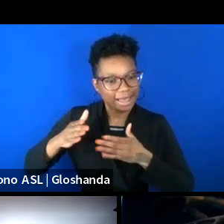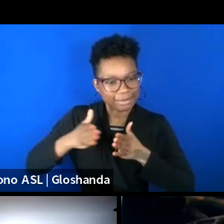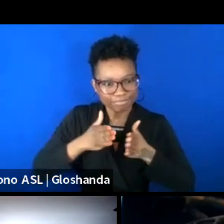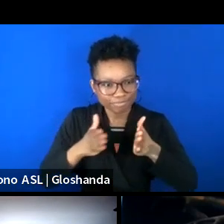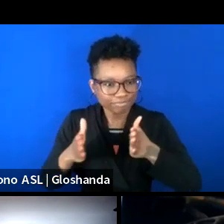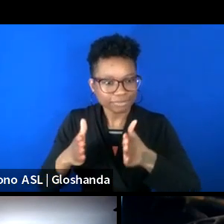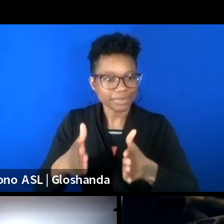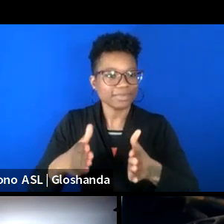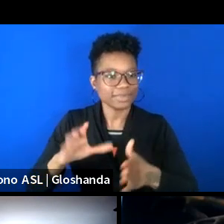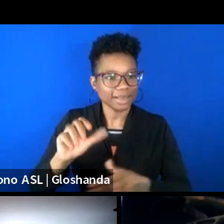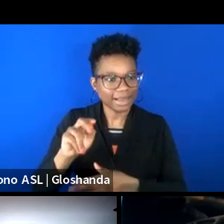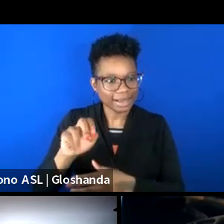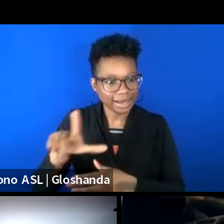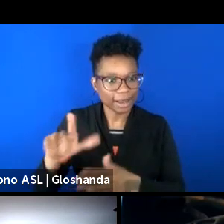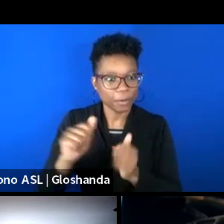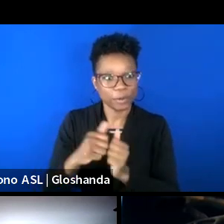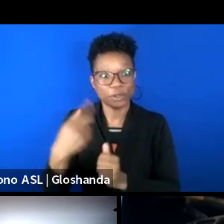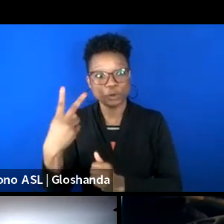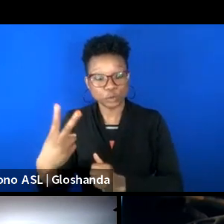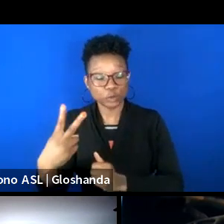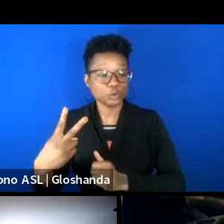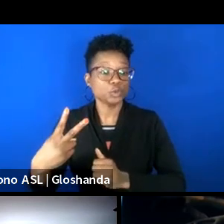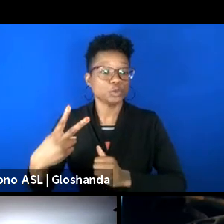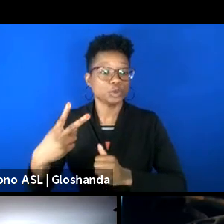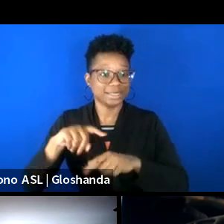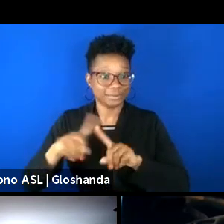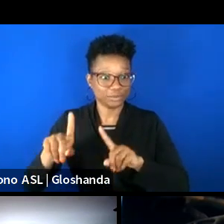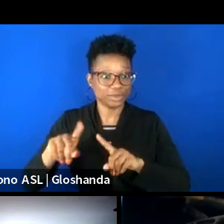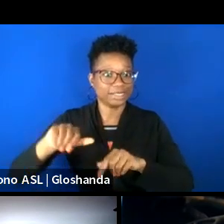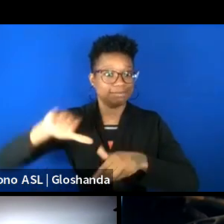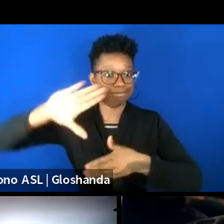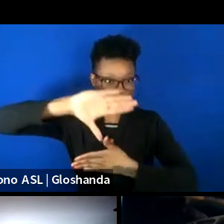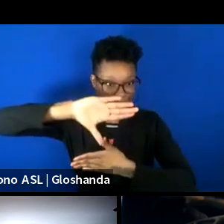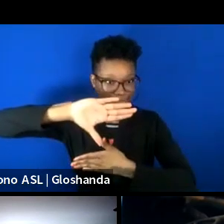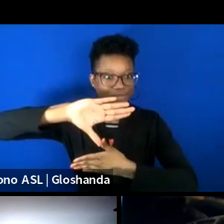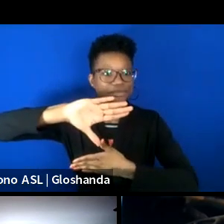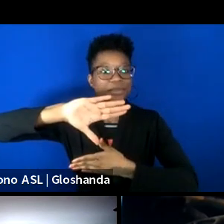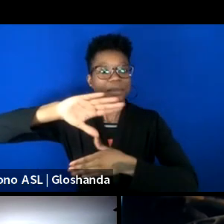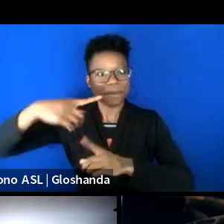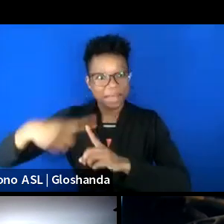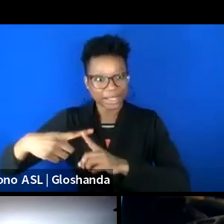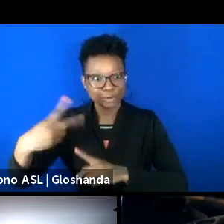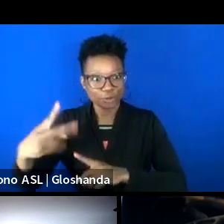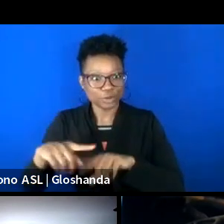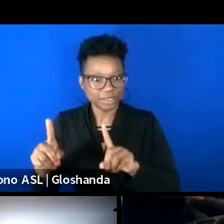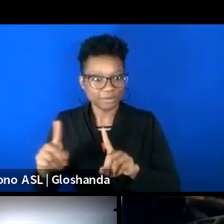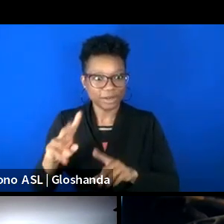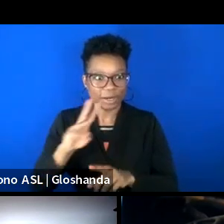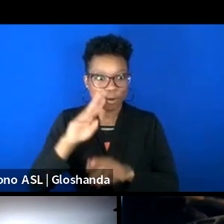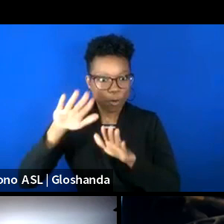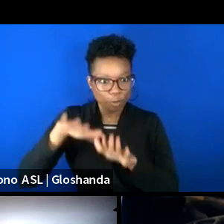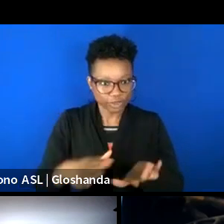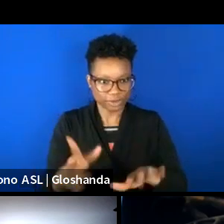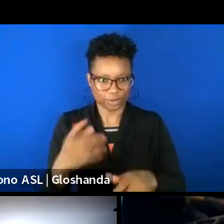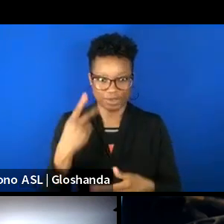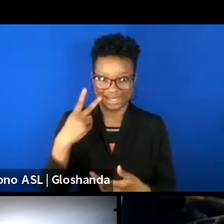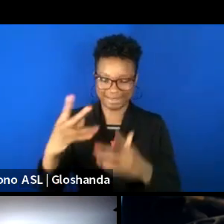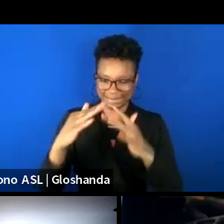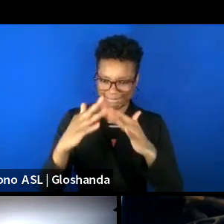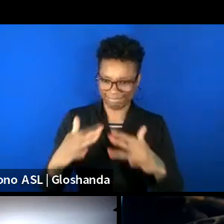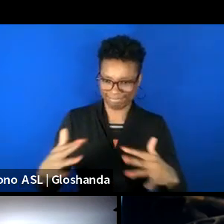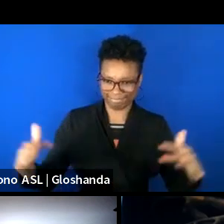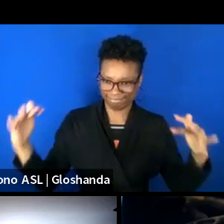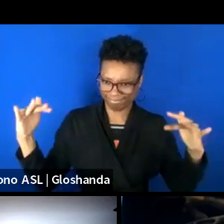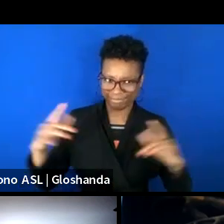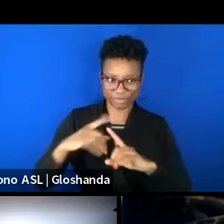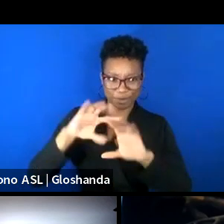two continents and the two oceans, you know, we really see the diversity of the world represented within our nation. And so,